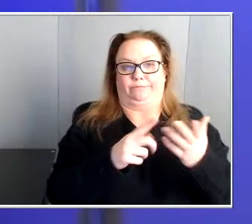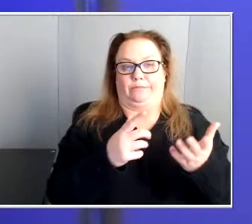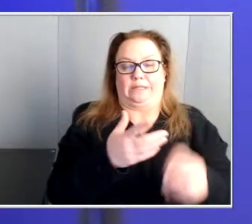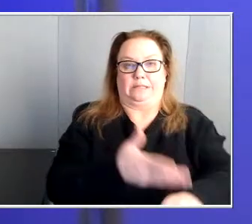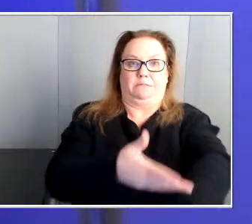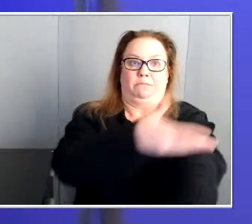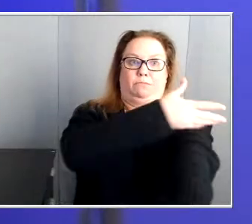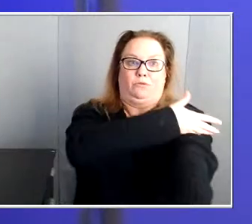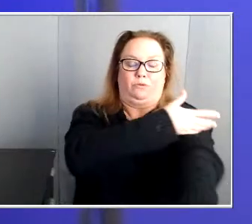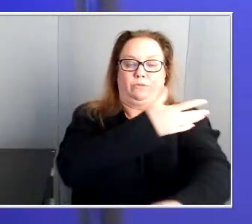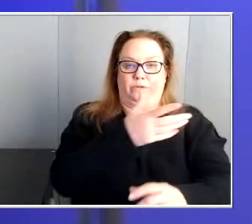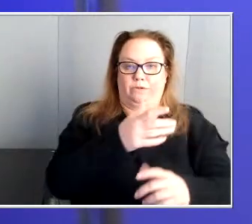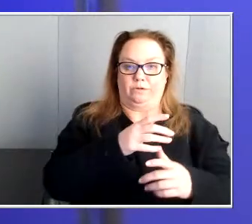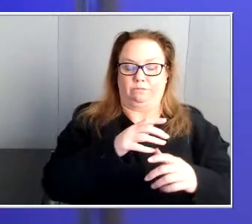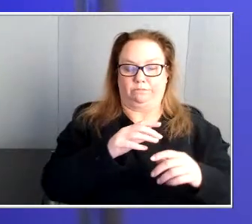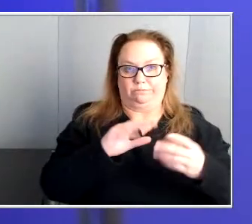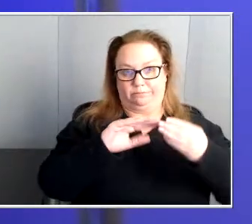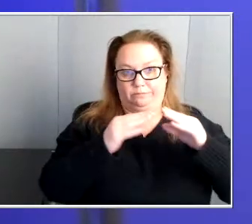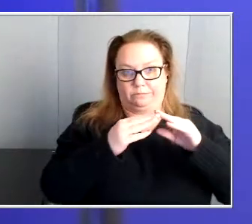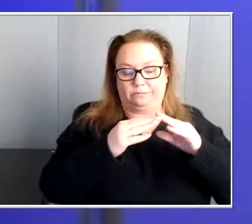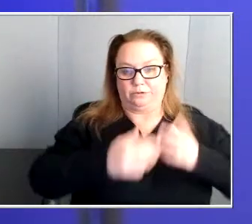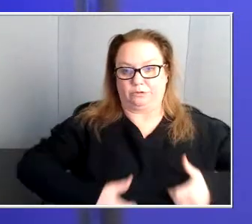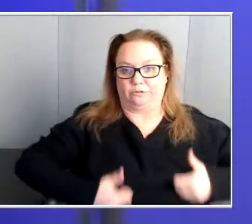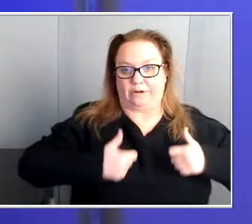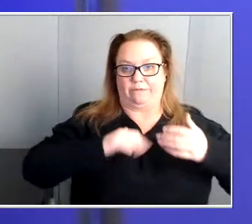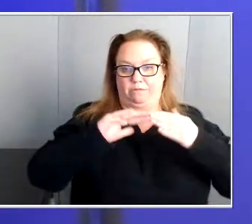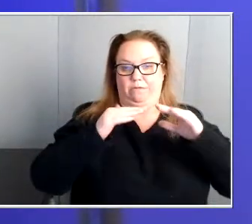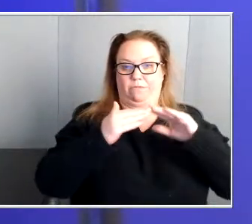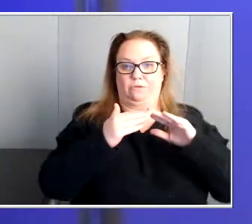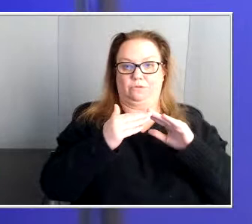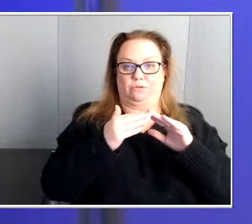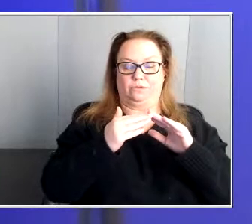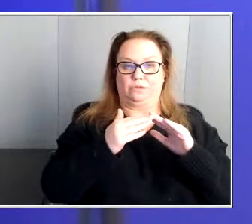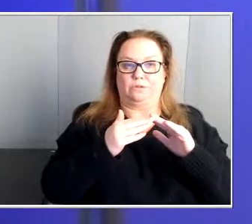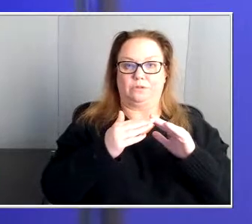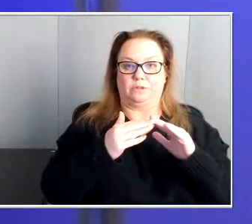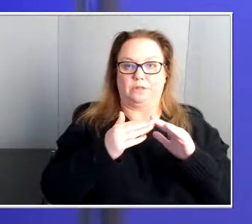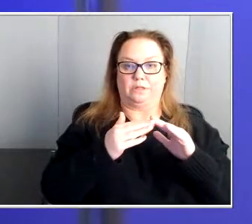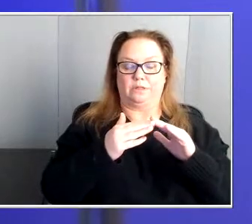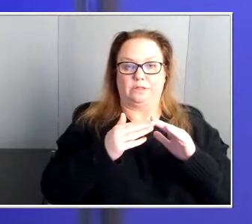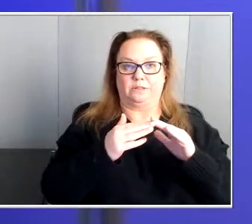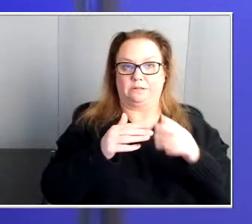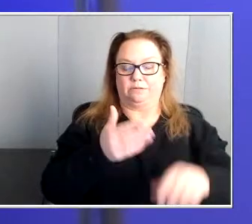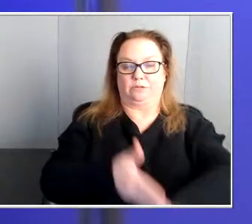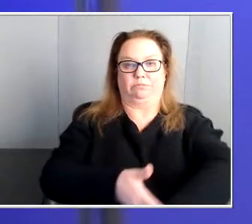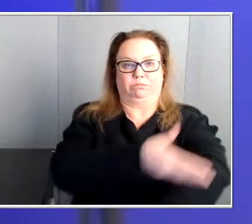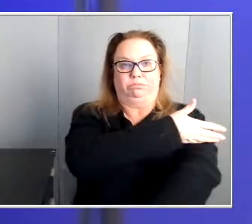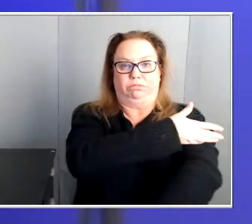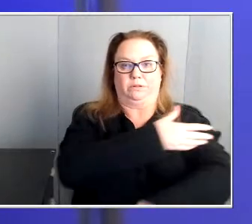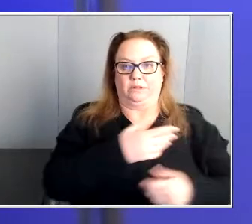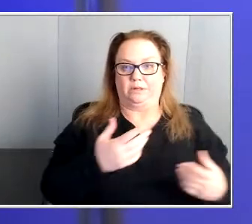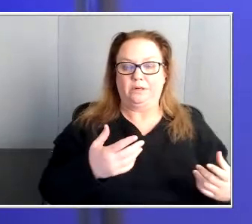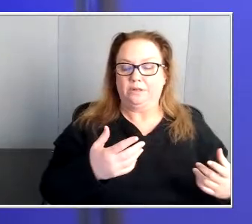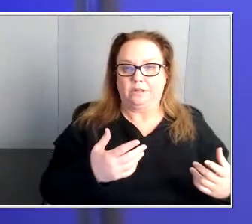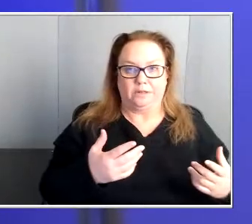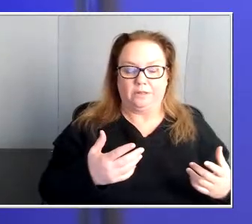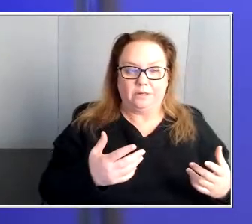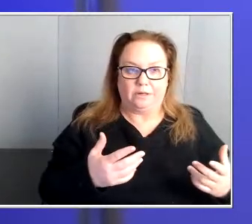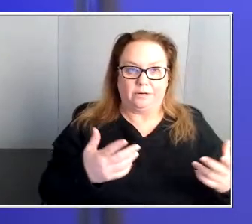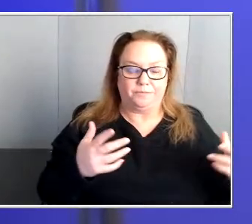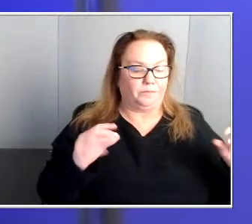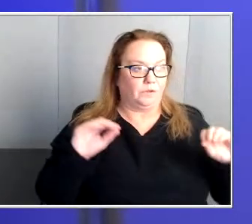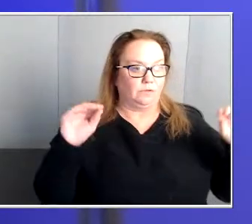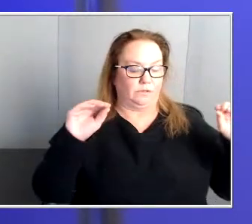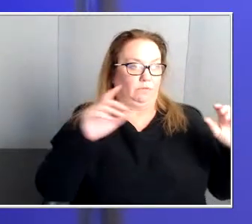group of patients whose survival rate is absolutely abysmal to this degree. It is nothing